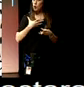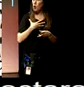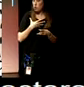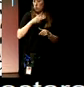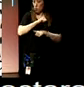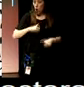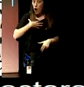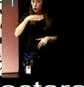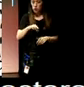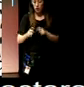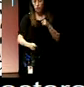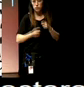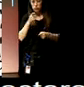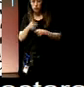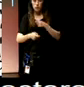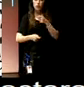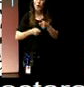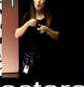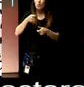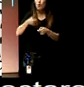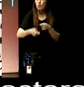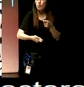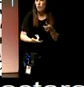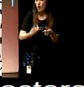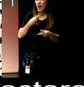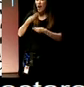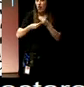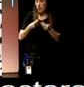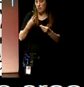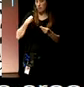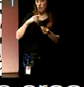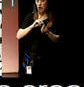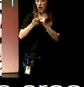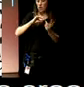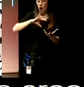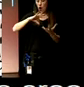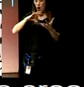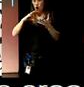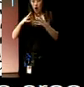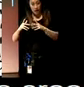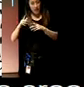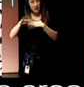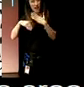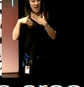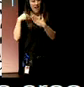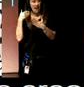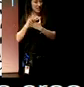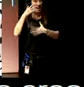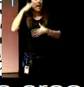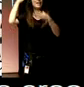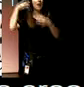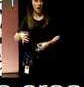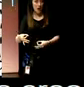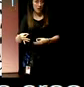have this change really happen in Portugal, even though only